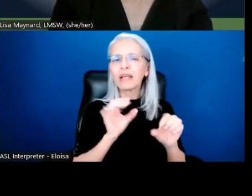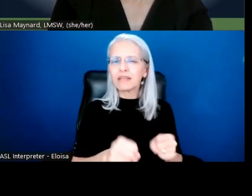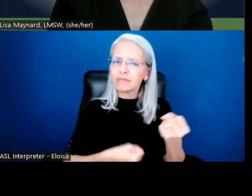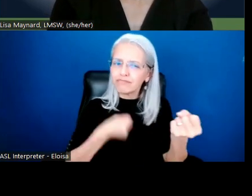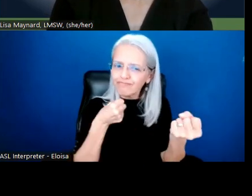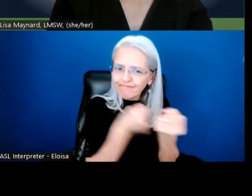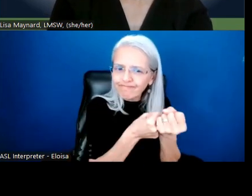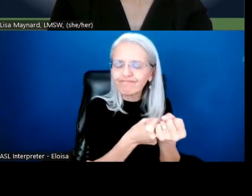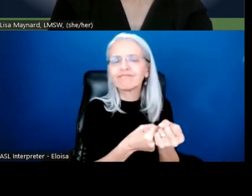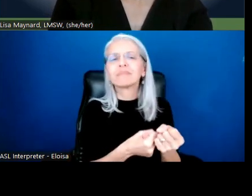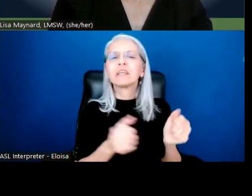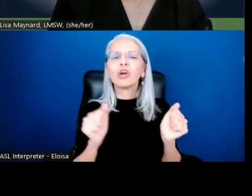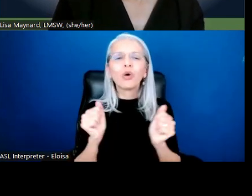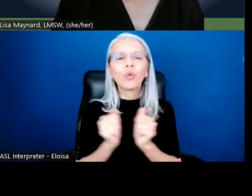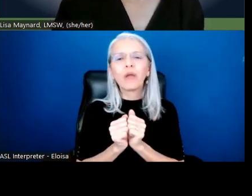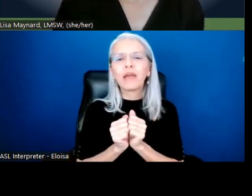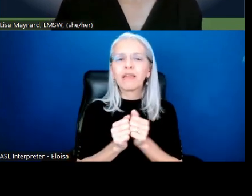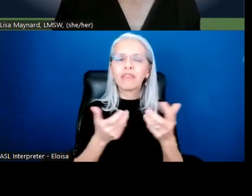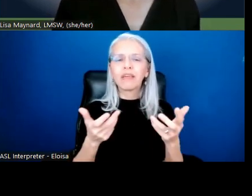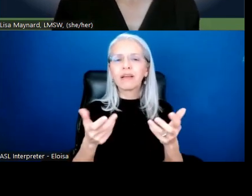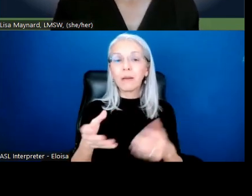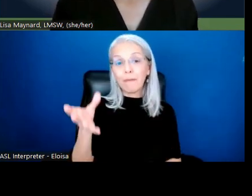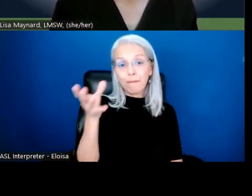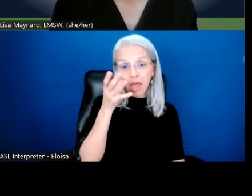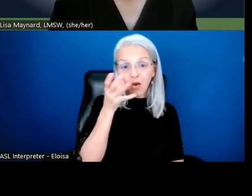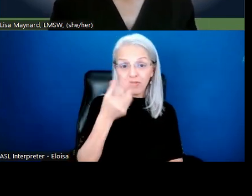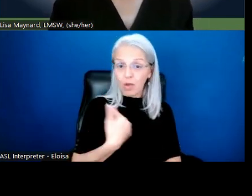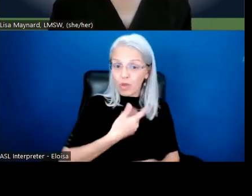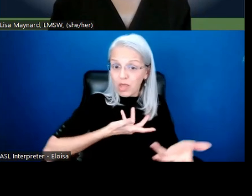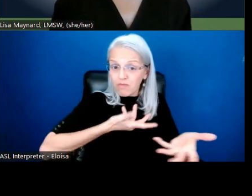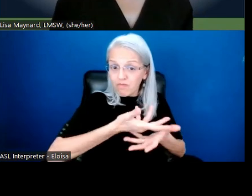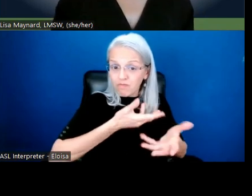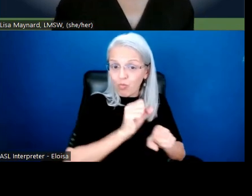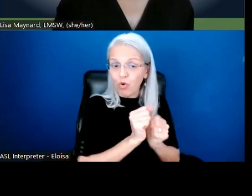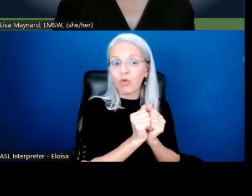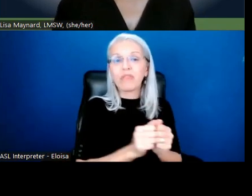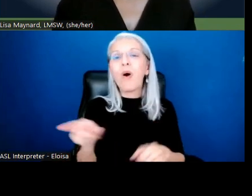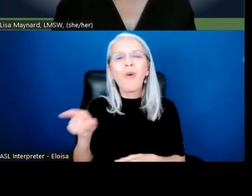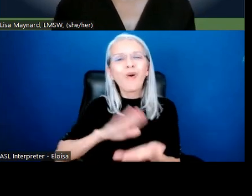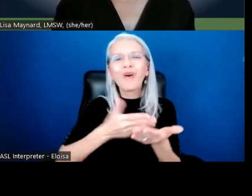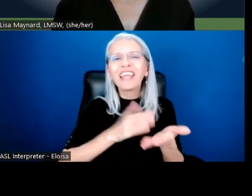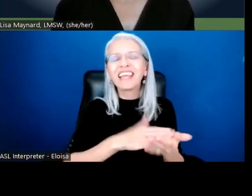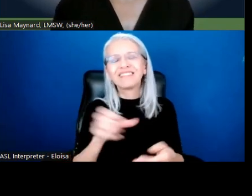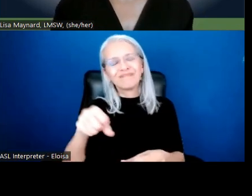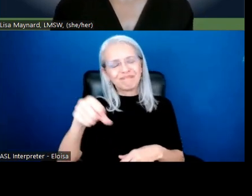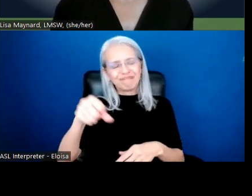those with the parents that we're working with. Cooking, someone said cooking,